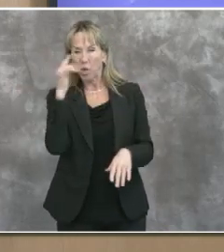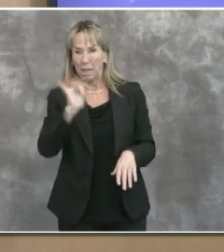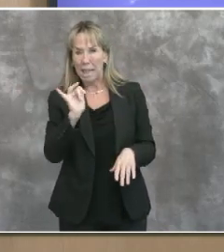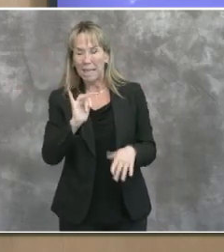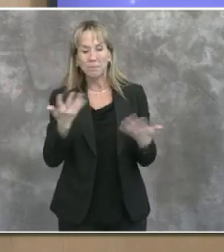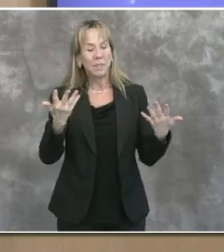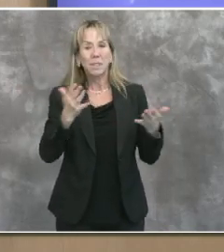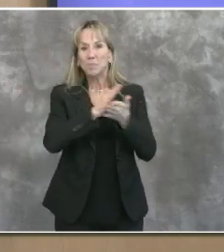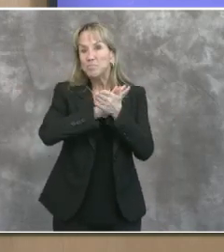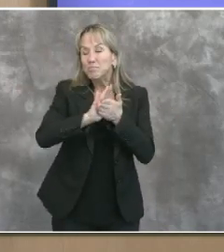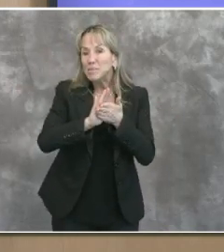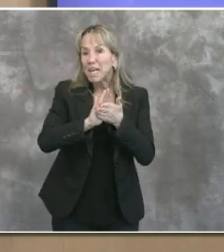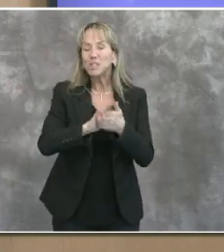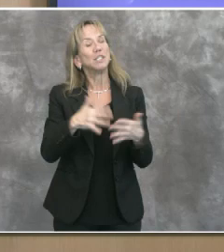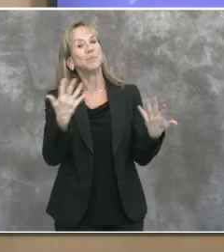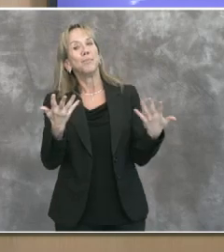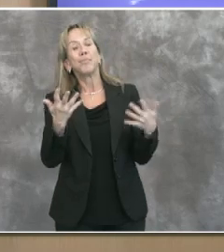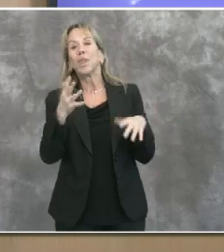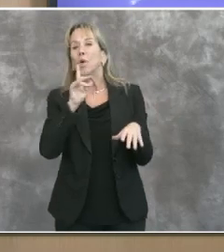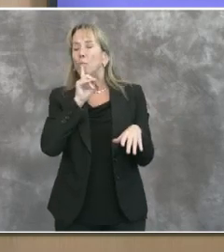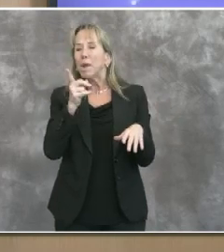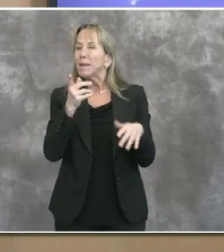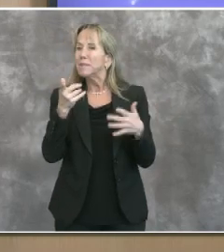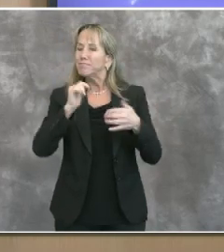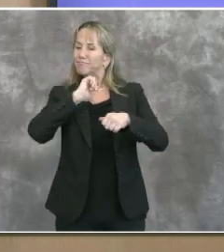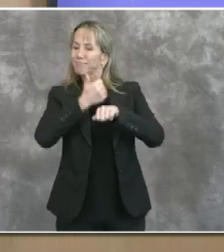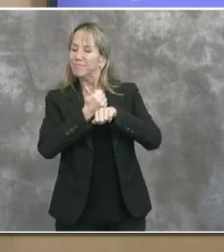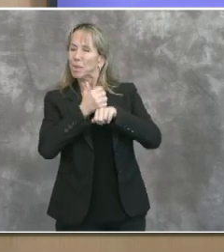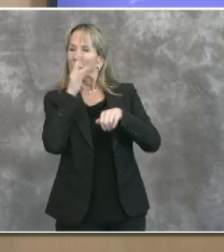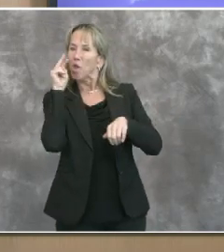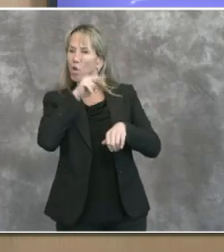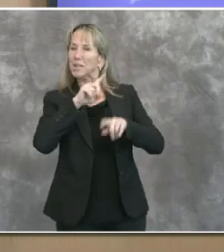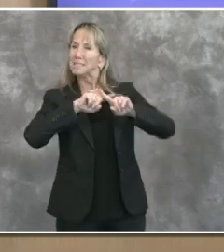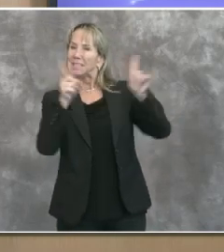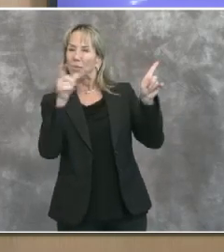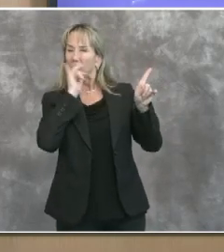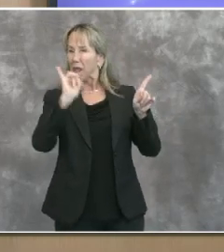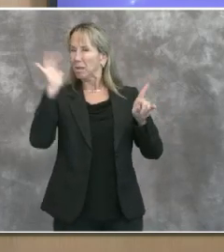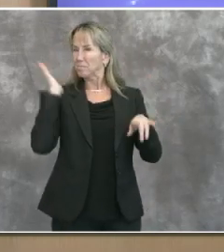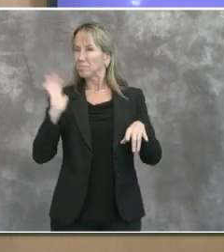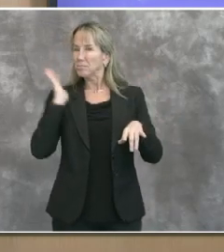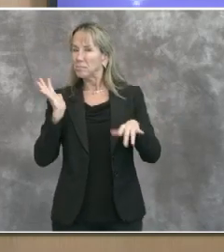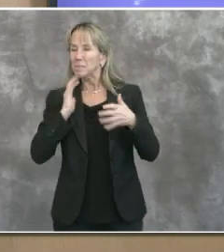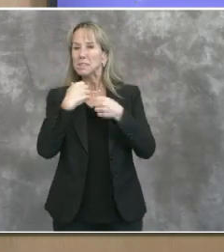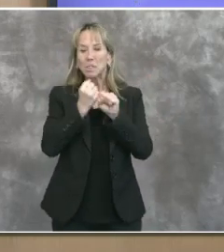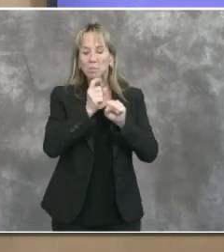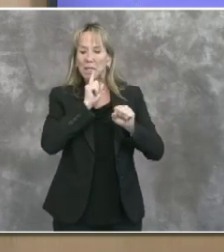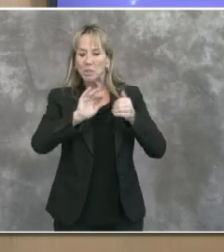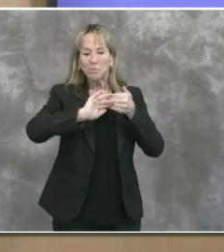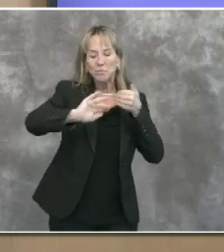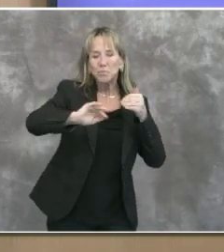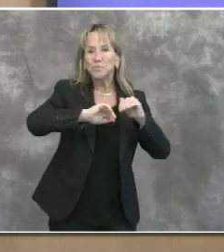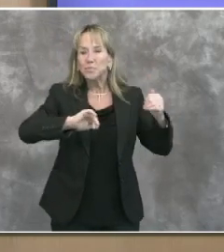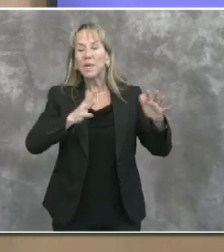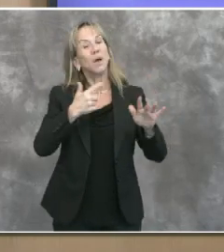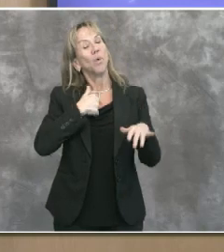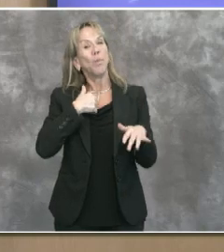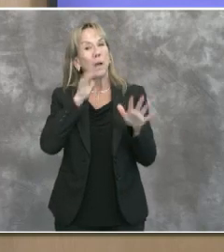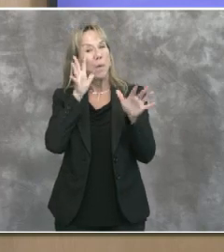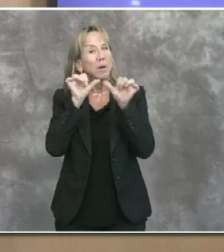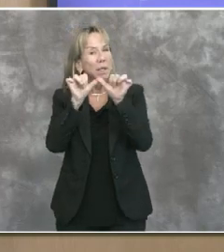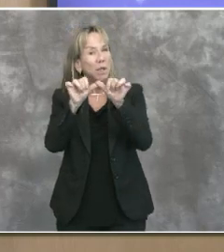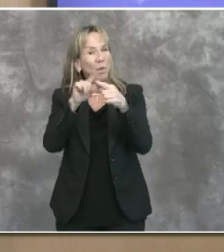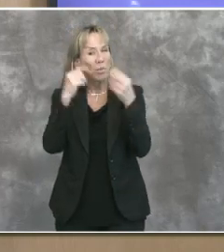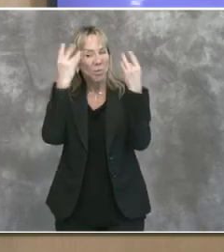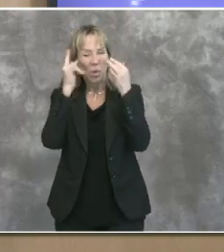reimagine. They talked about redrawing the floor plan, and these are efforts that we will engage our various sectors on to continue to think